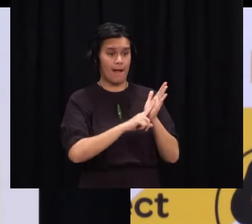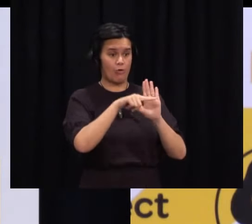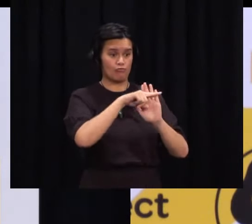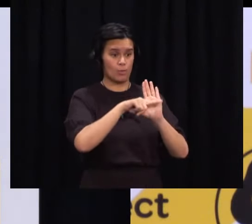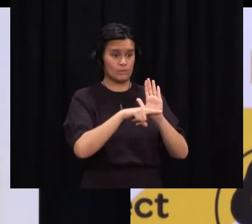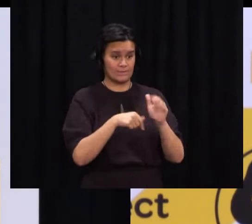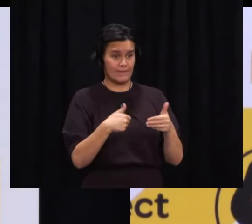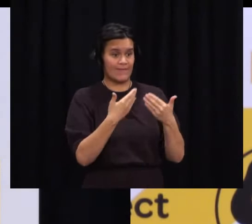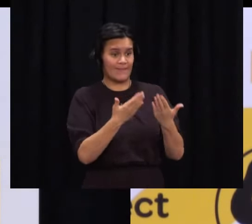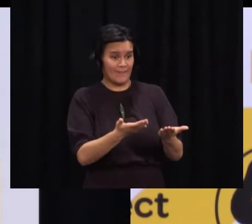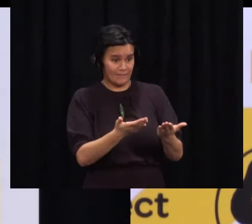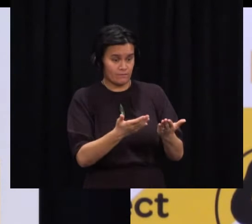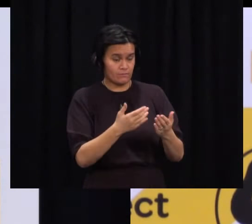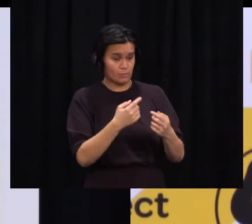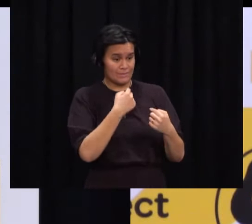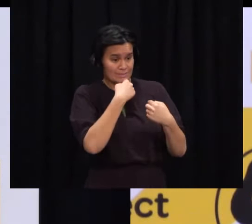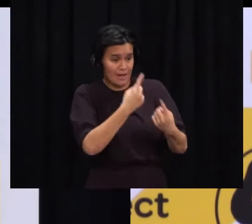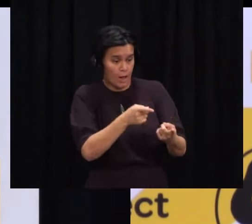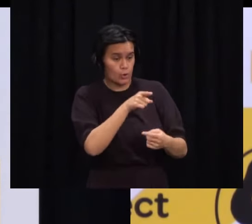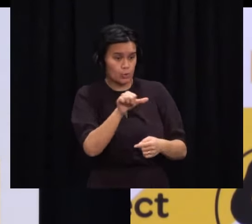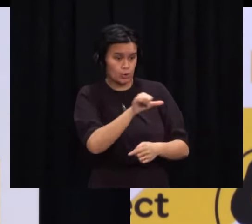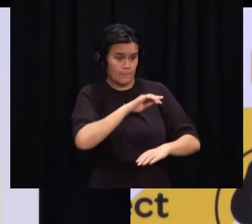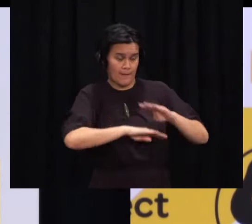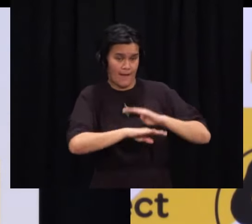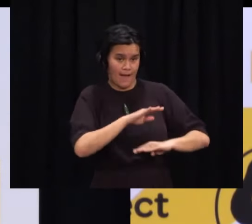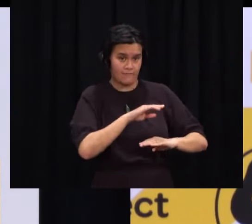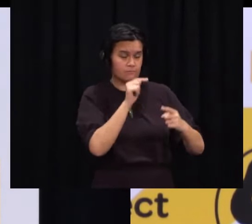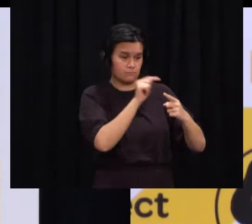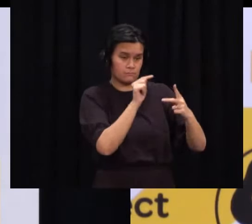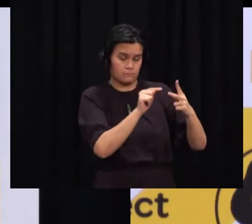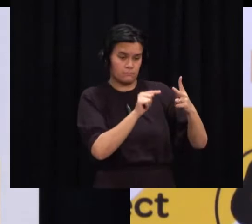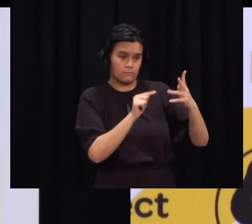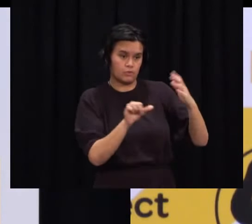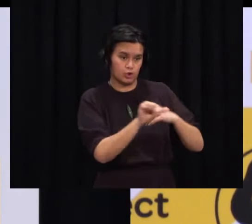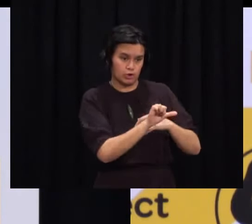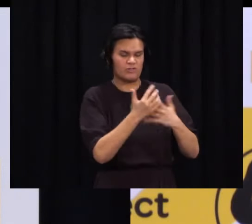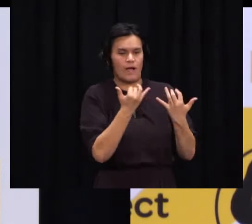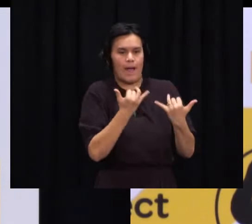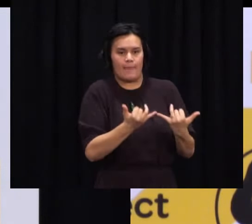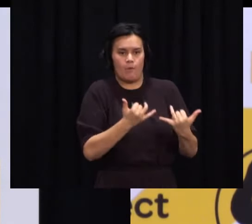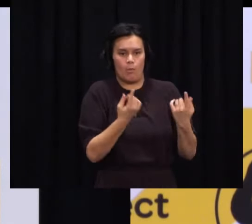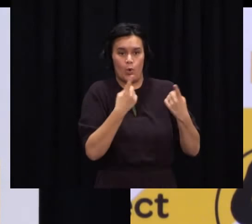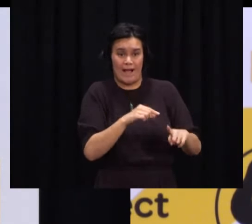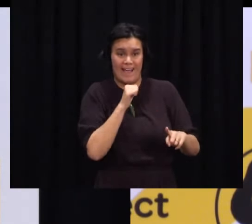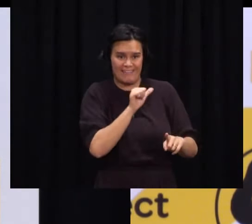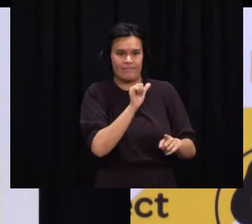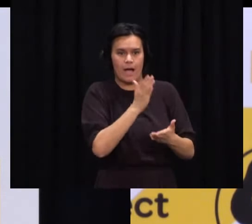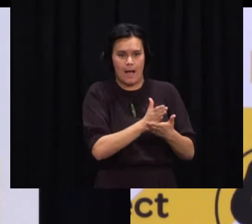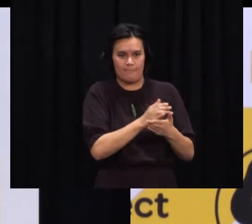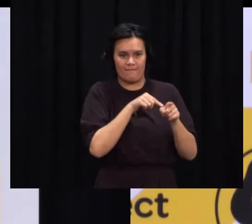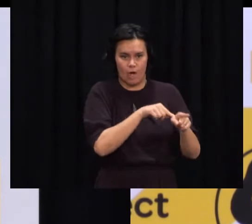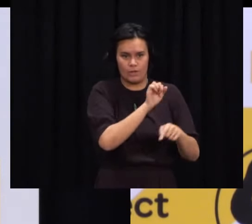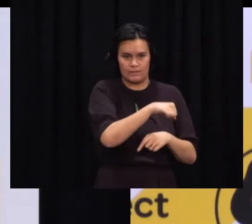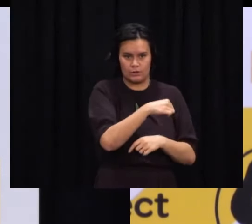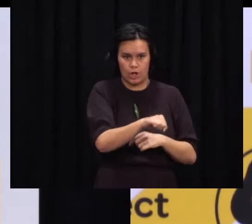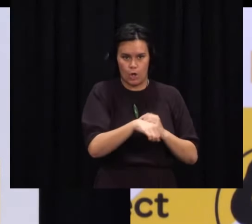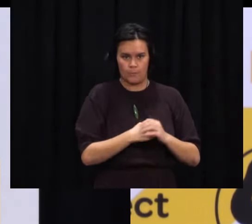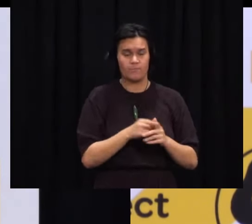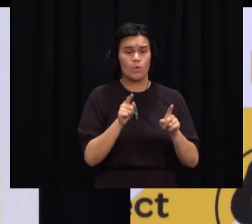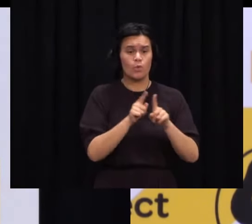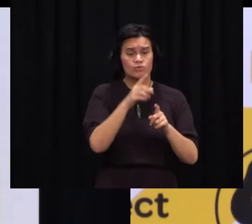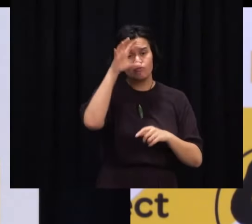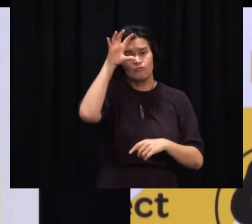behave as they transfer, and the rules were that they were meant to be directly dropped off. So we're working through some of that as well. Keep in mind the primary consideration